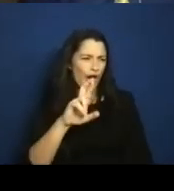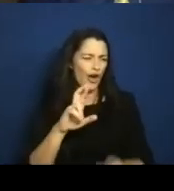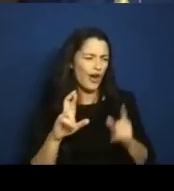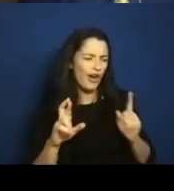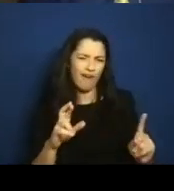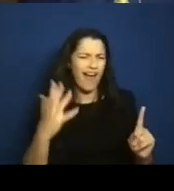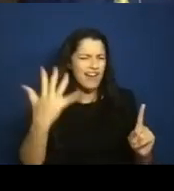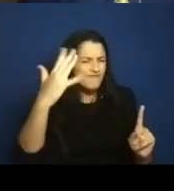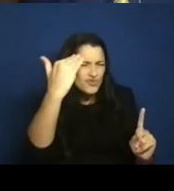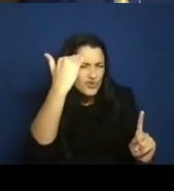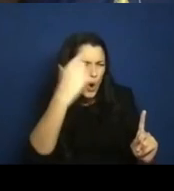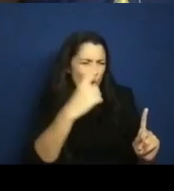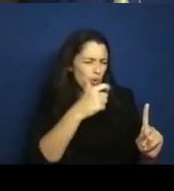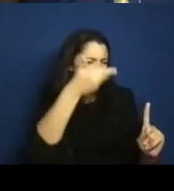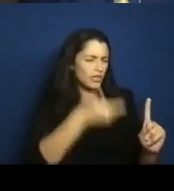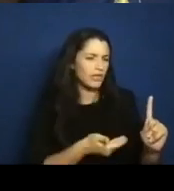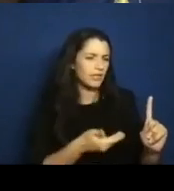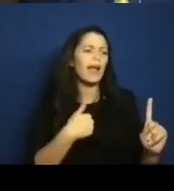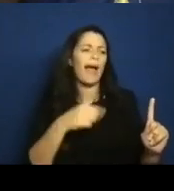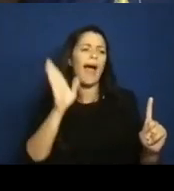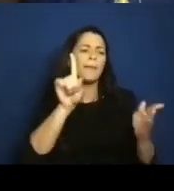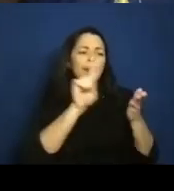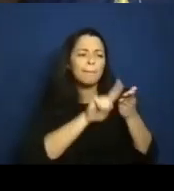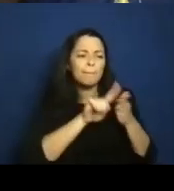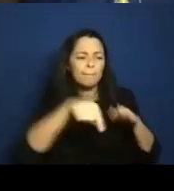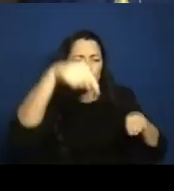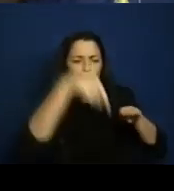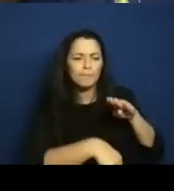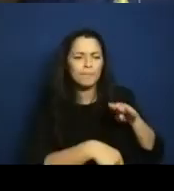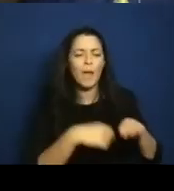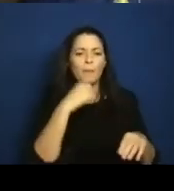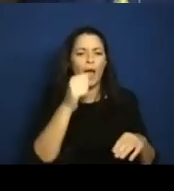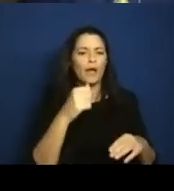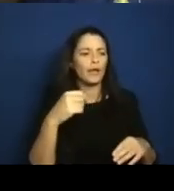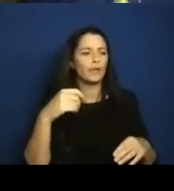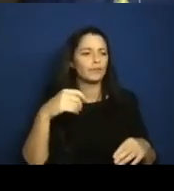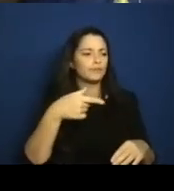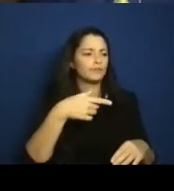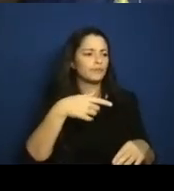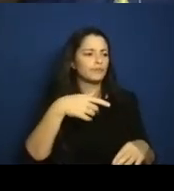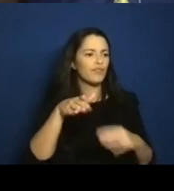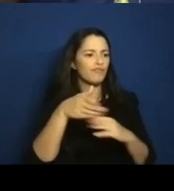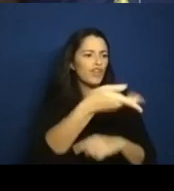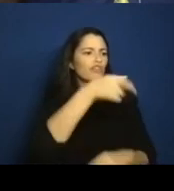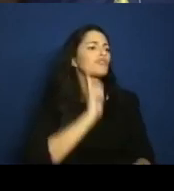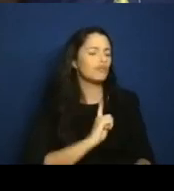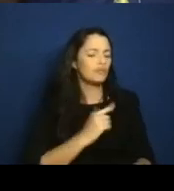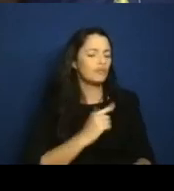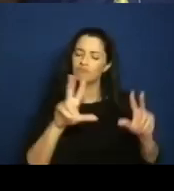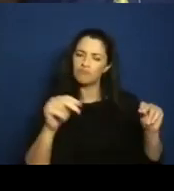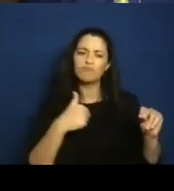to see what the real situation is. I won't let anyone just tell me what she did. I'm going to really investigate the